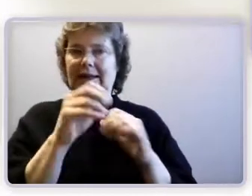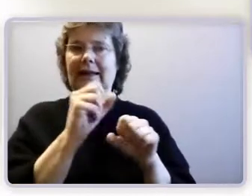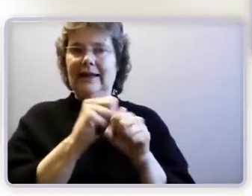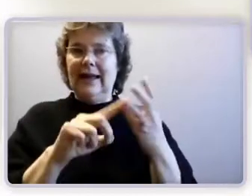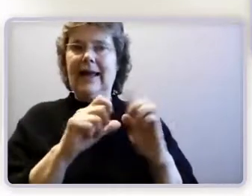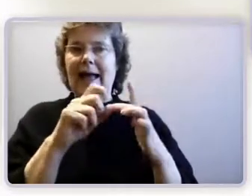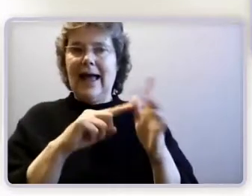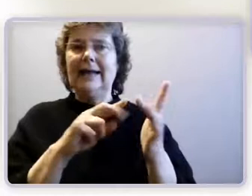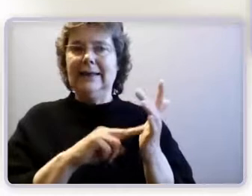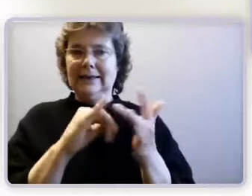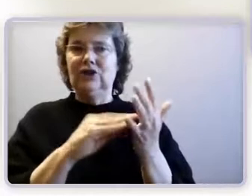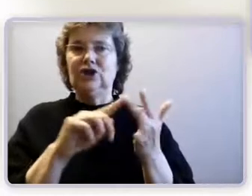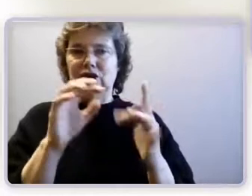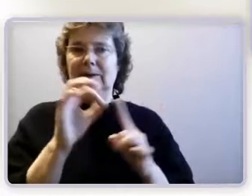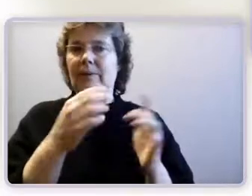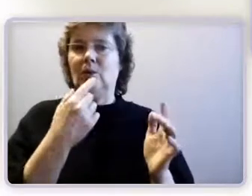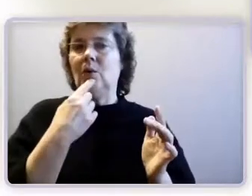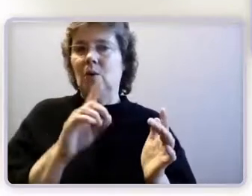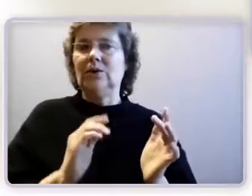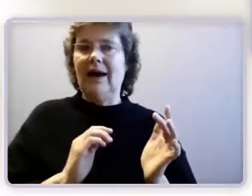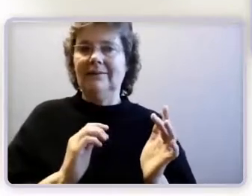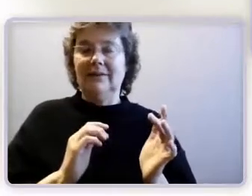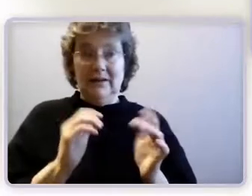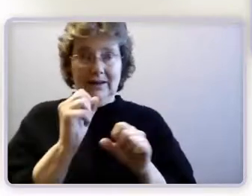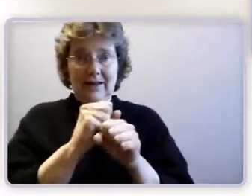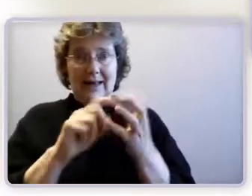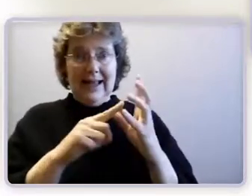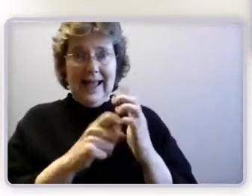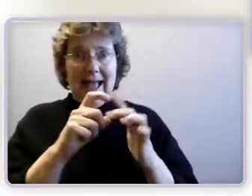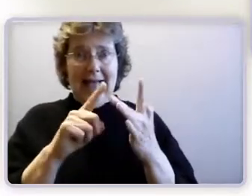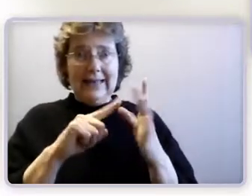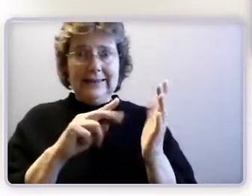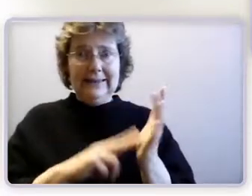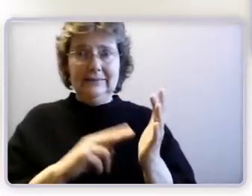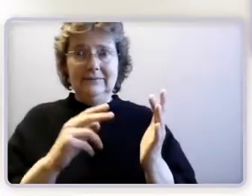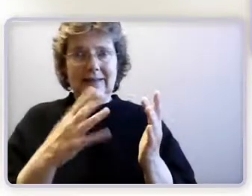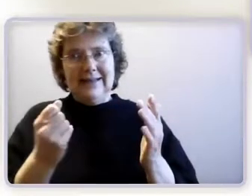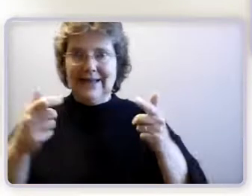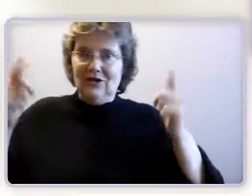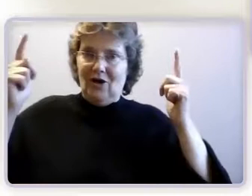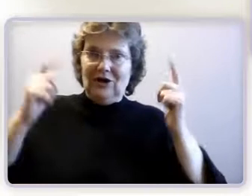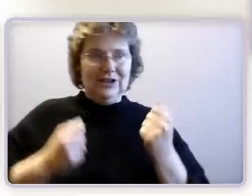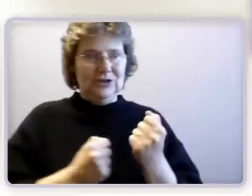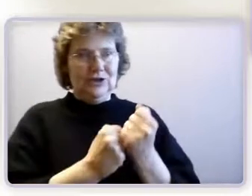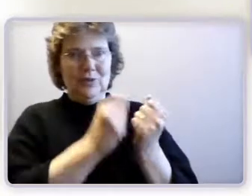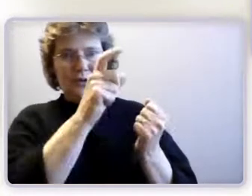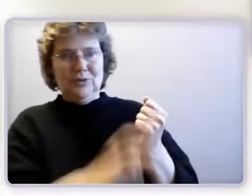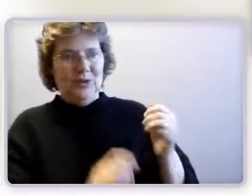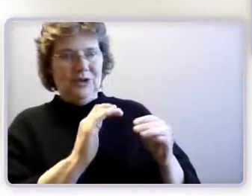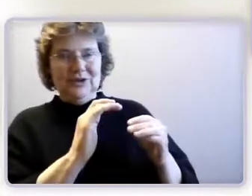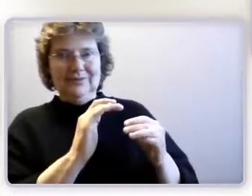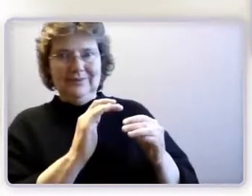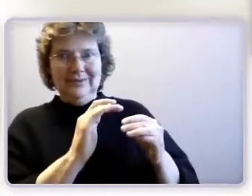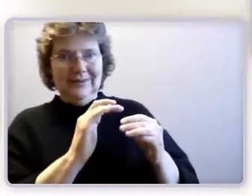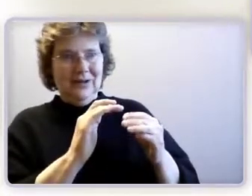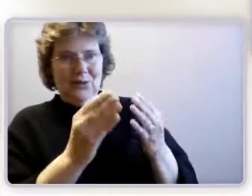guardian has the authority to support a person to make decisions about how they dress or what they eat. I